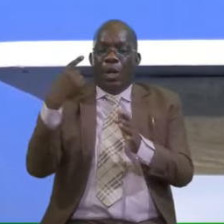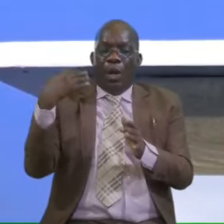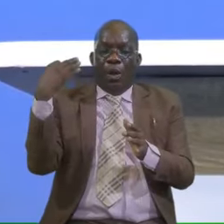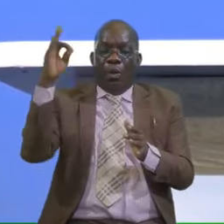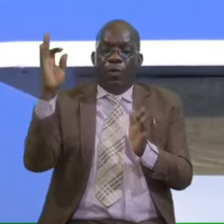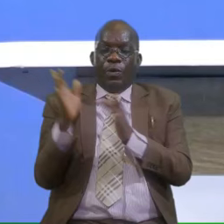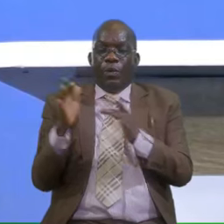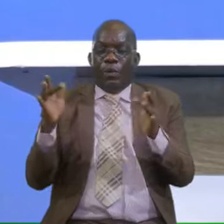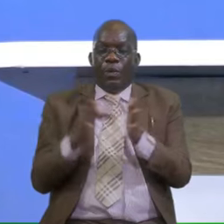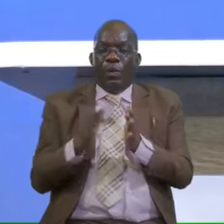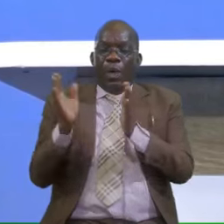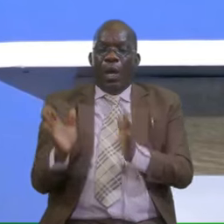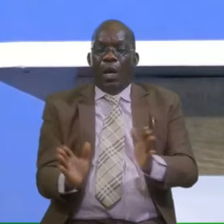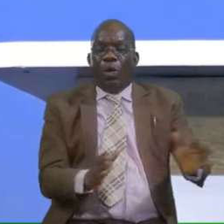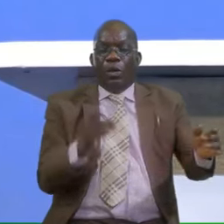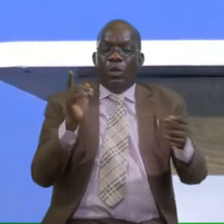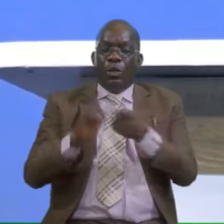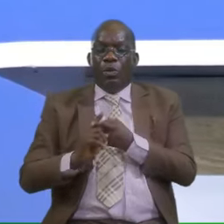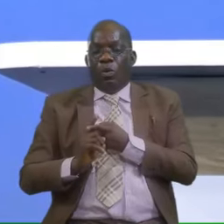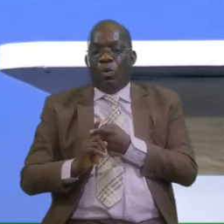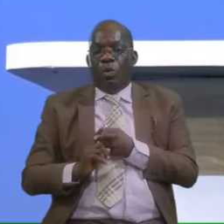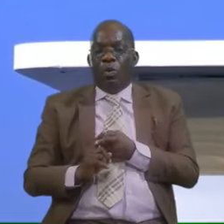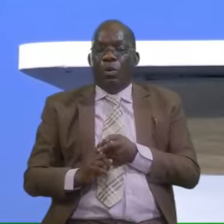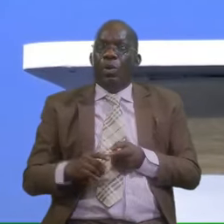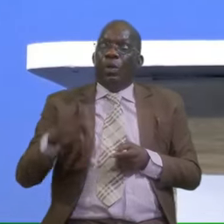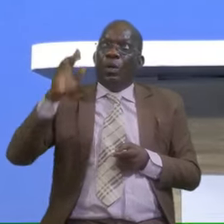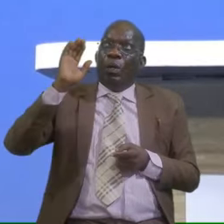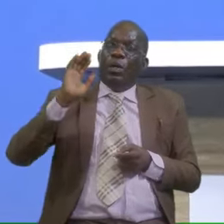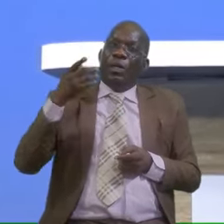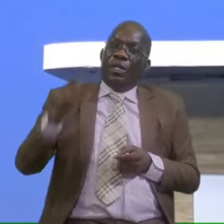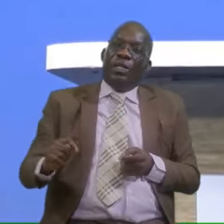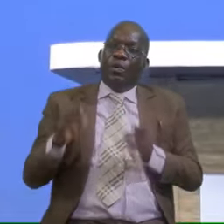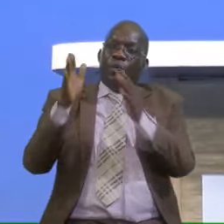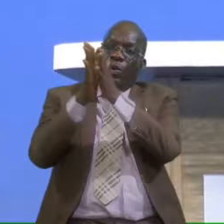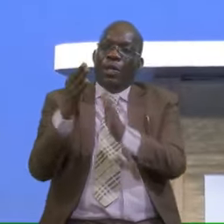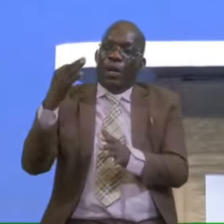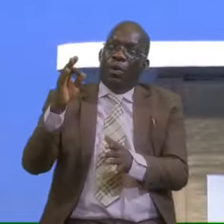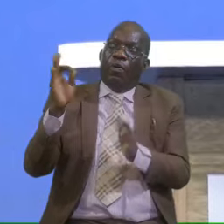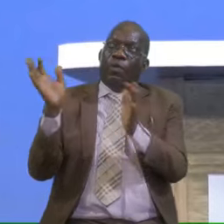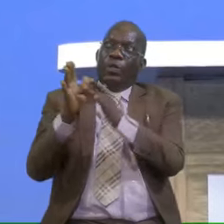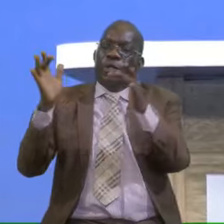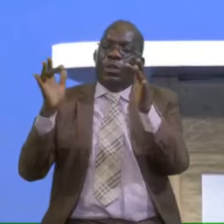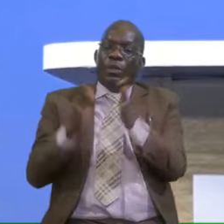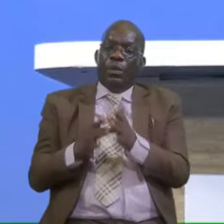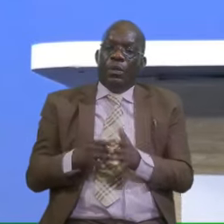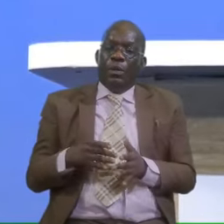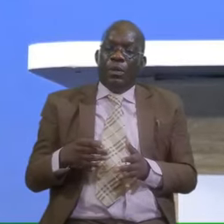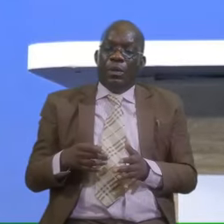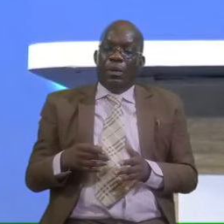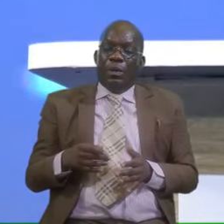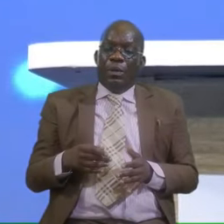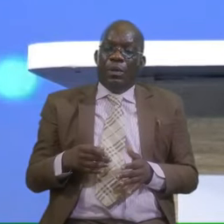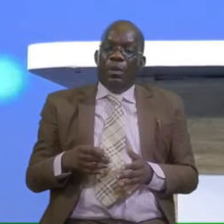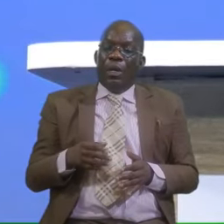in line with the intercession of Jesus, he'll bring that